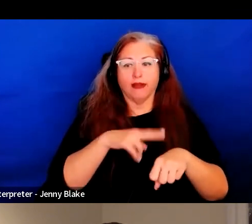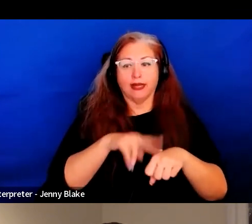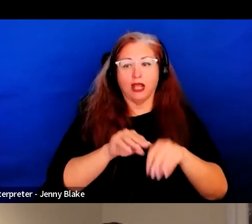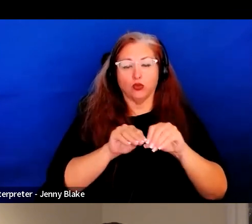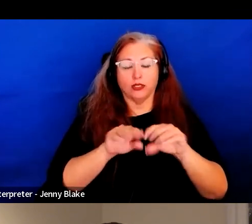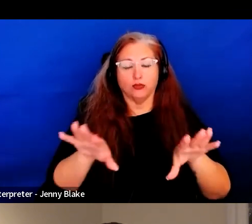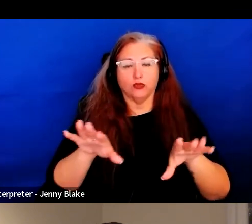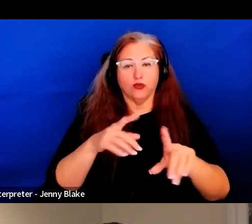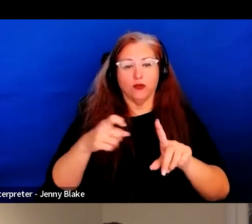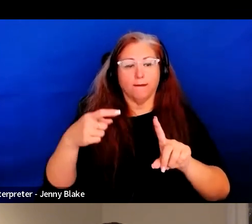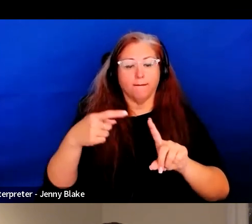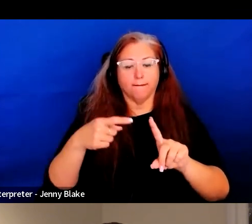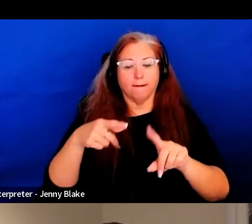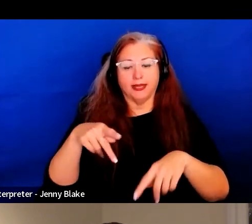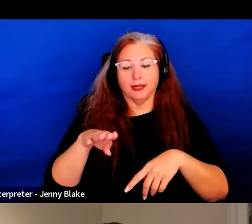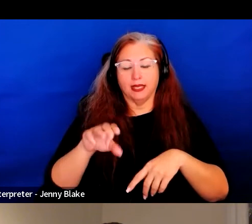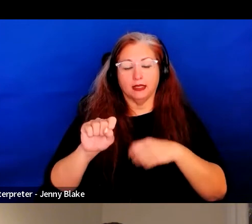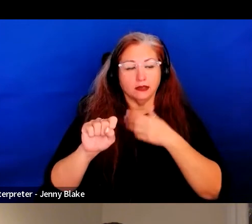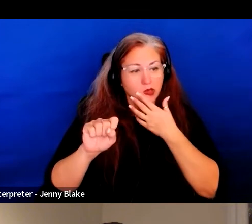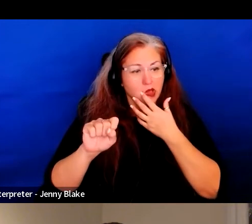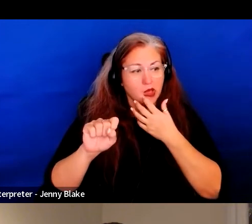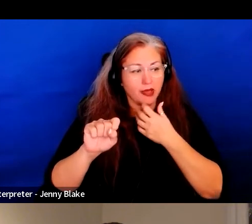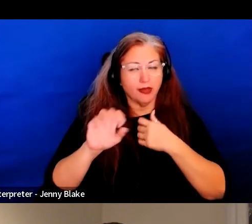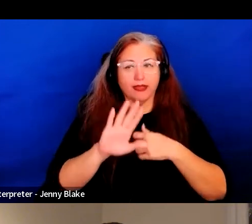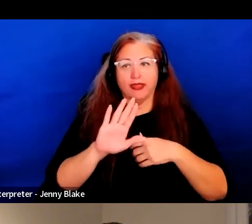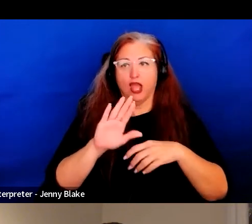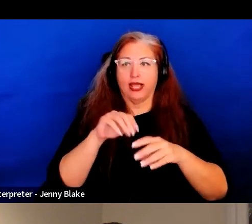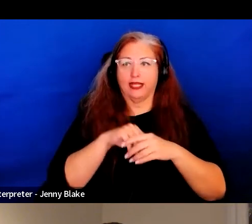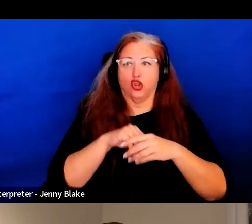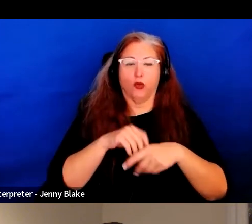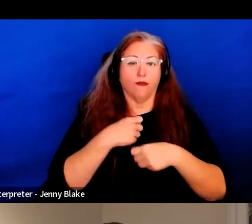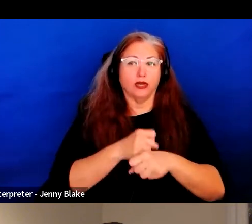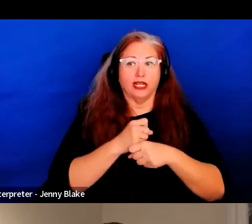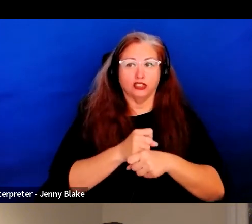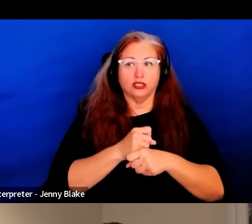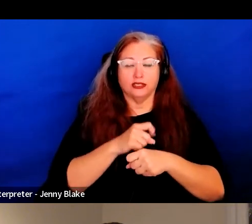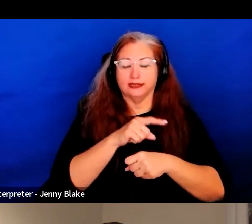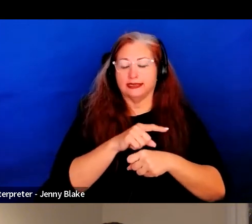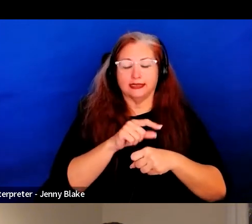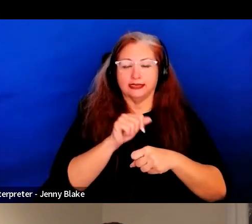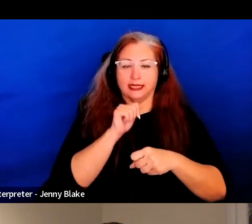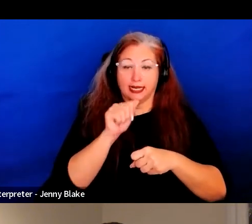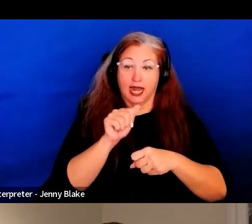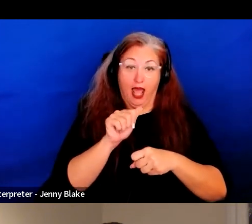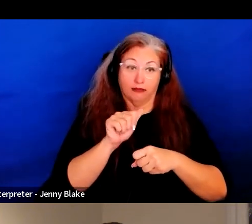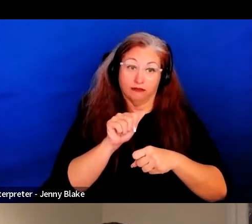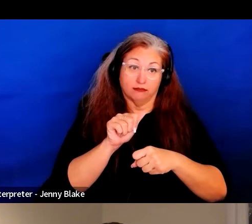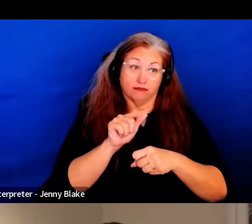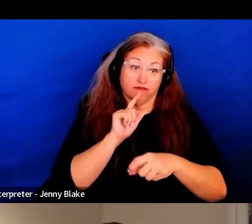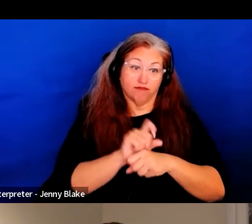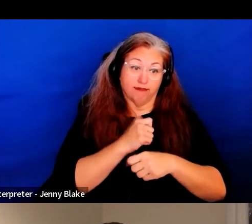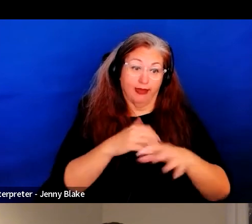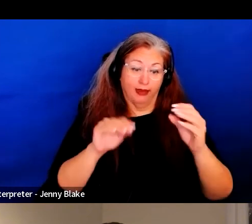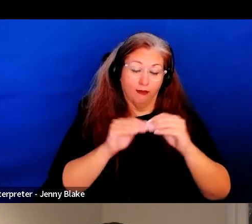by PBS, their own internal productions. And that's not the case anymore.